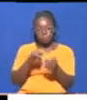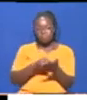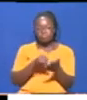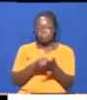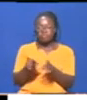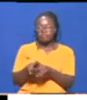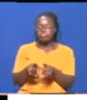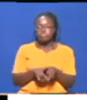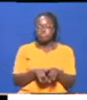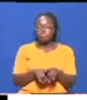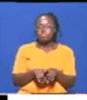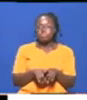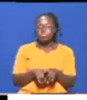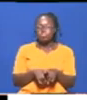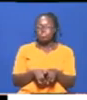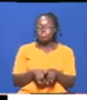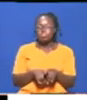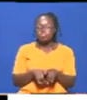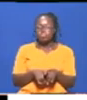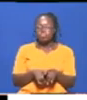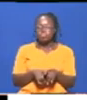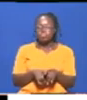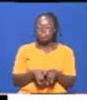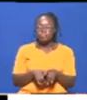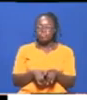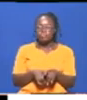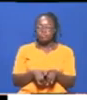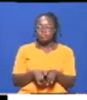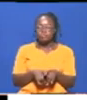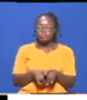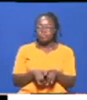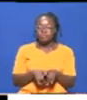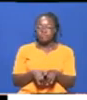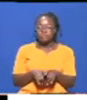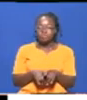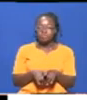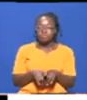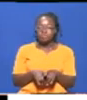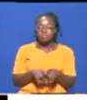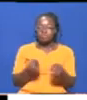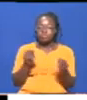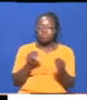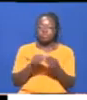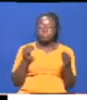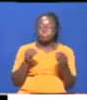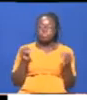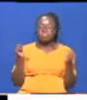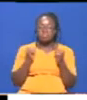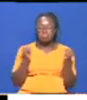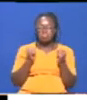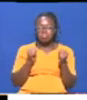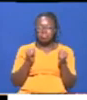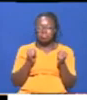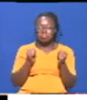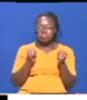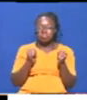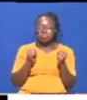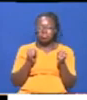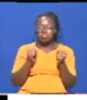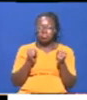products that will be the anti-malarial, you know, anti-diabetic, you know, the